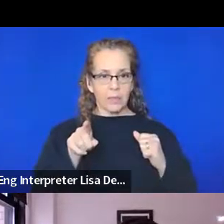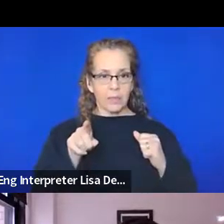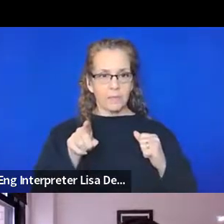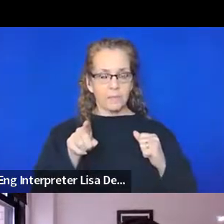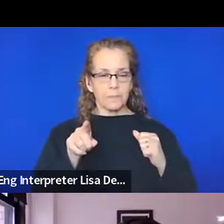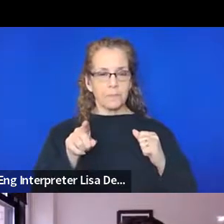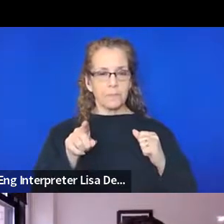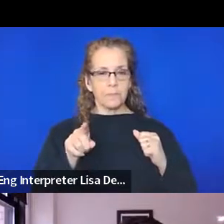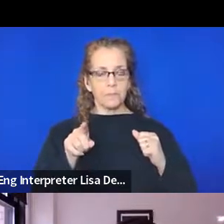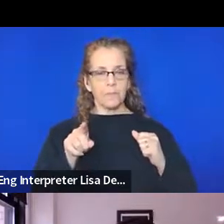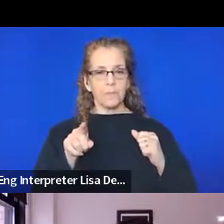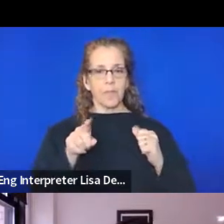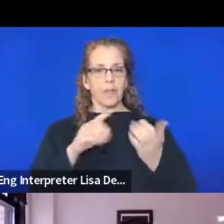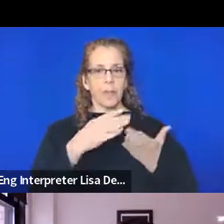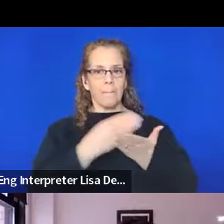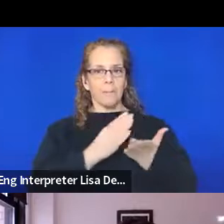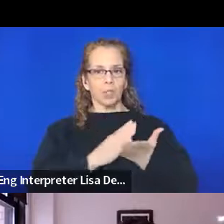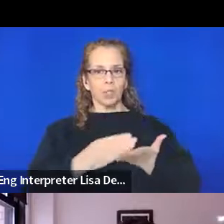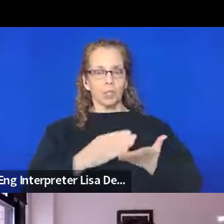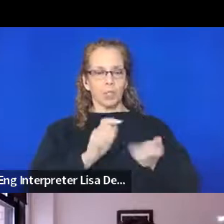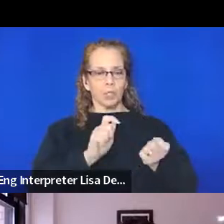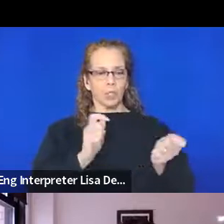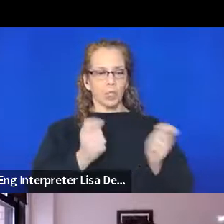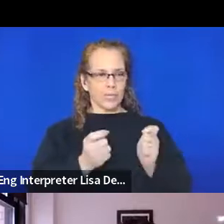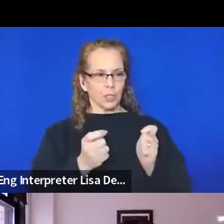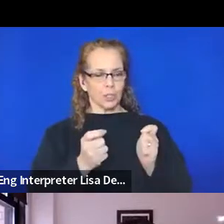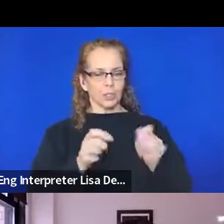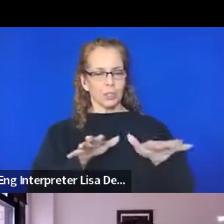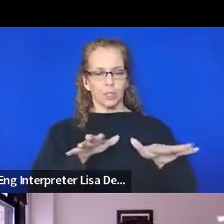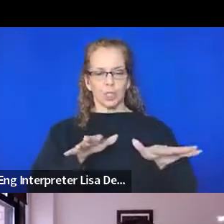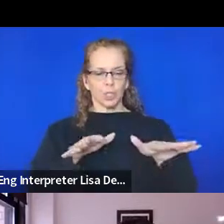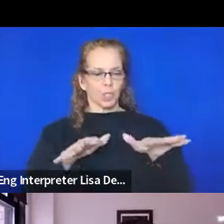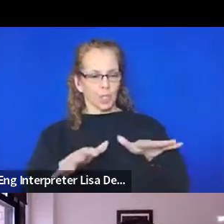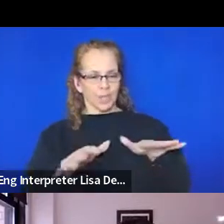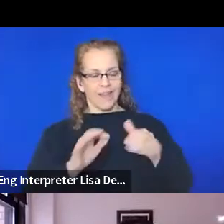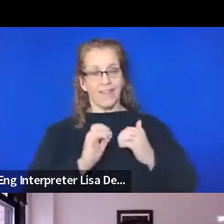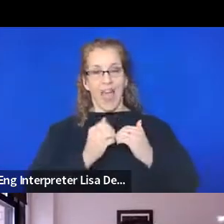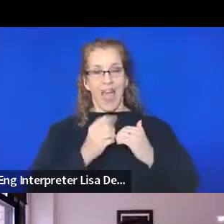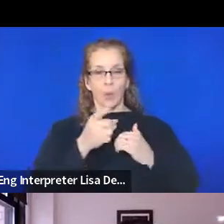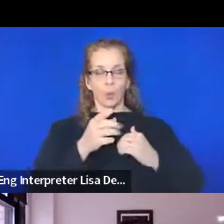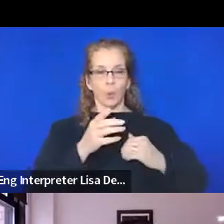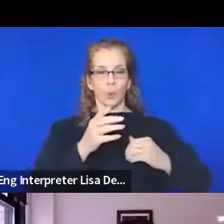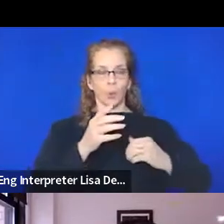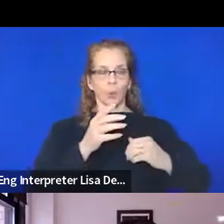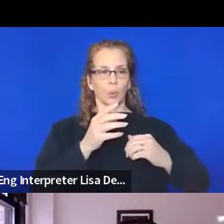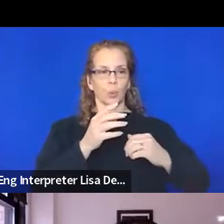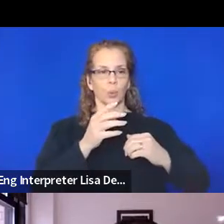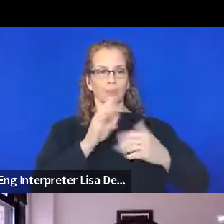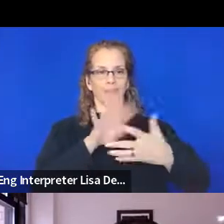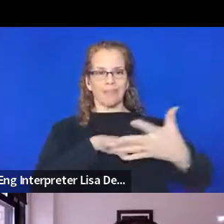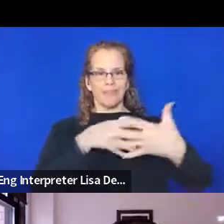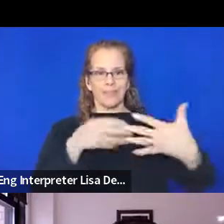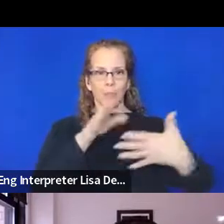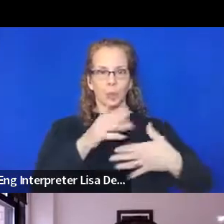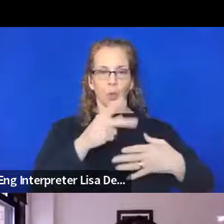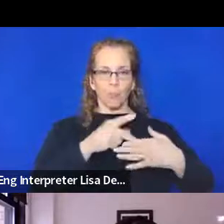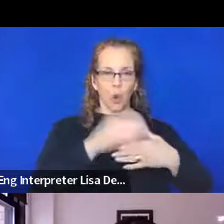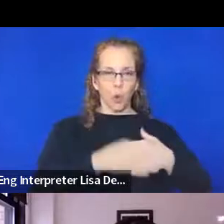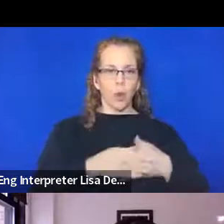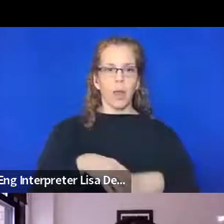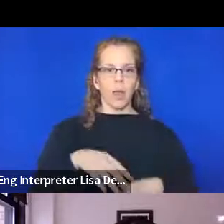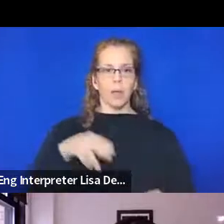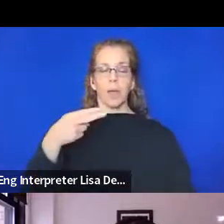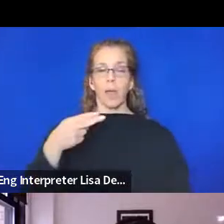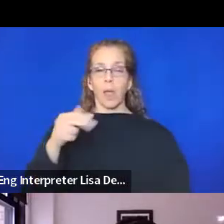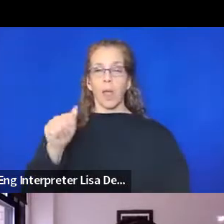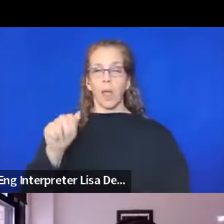that these budgetary changes have shifted the way you do your programming? Are there aspects of your work? Yeah, I can